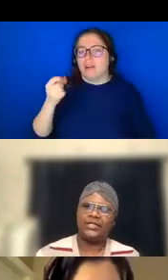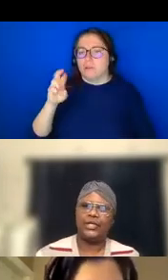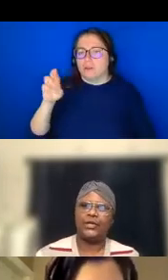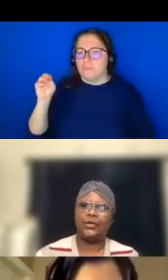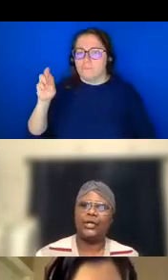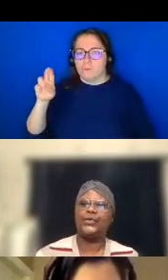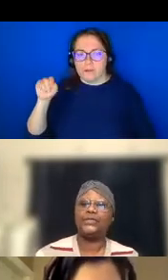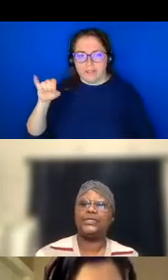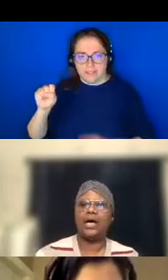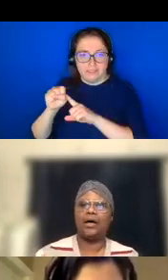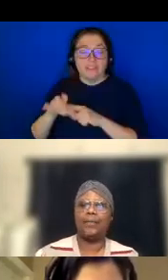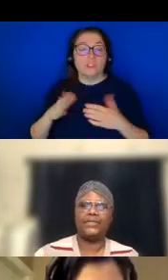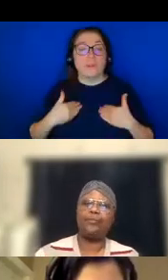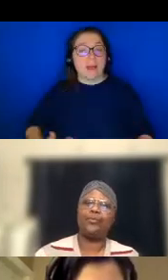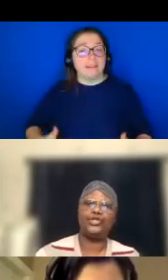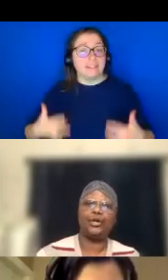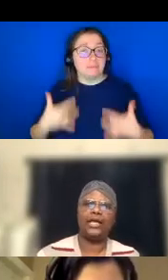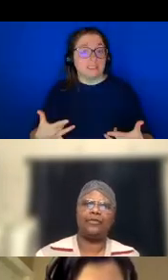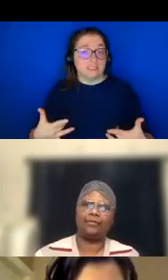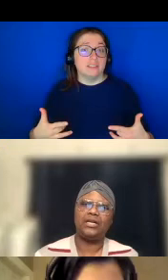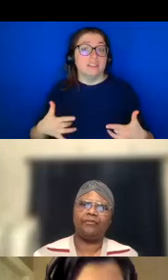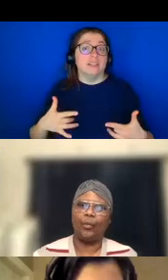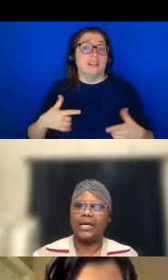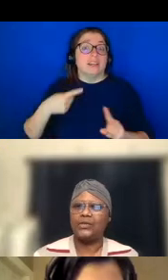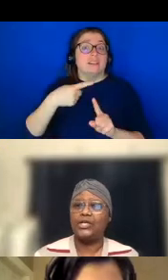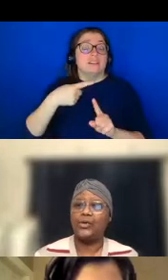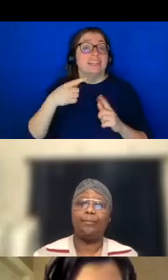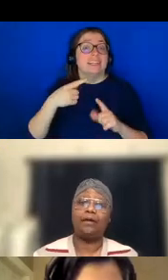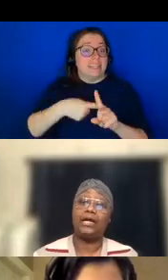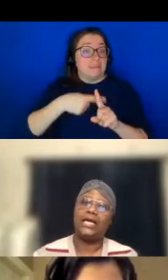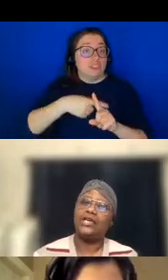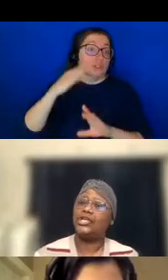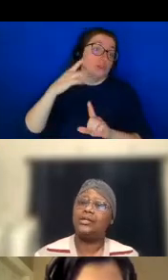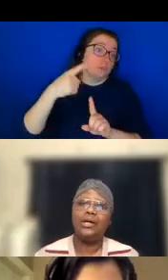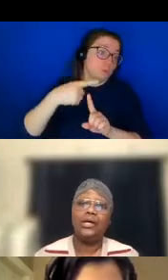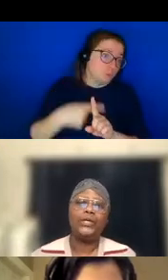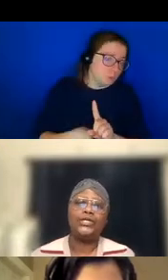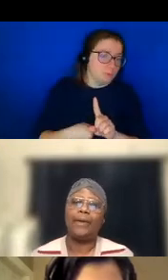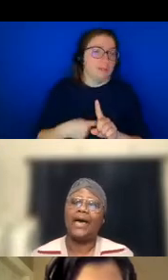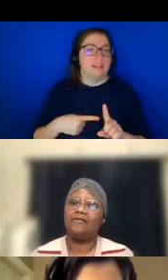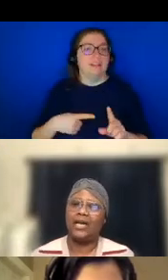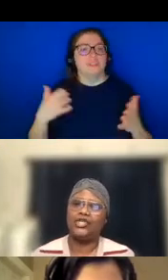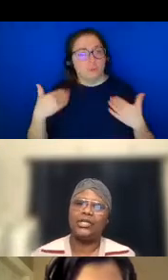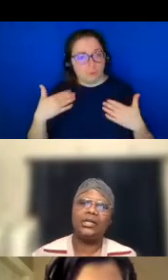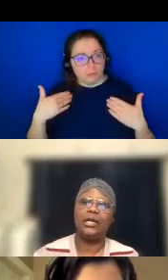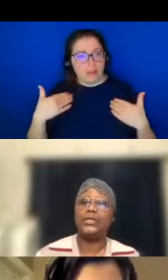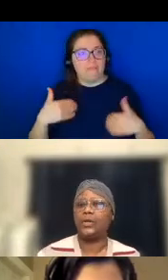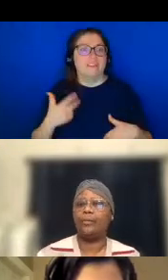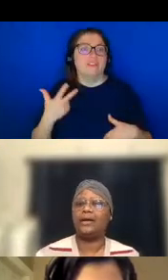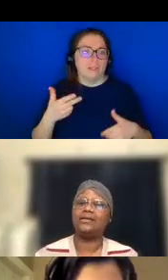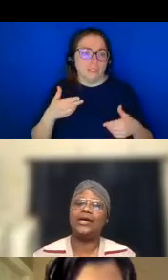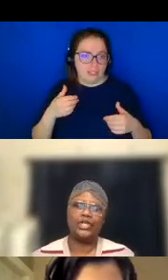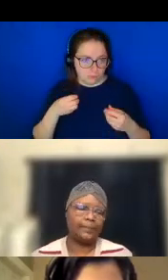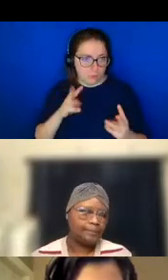tends to lose temperature in 3 different ways. We do it by radiation, we do it by convection, and we do